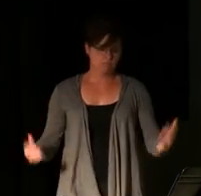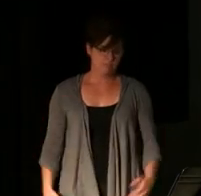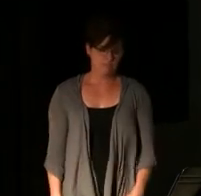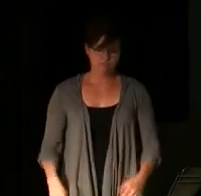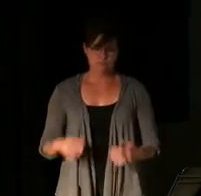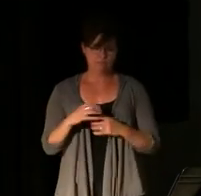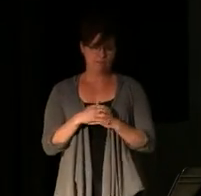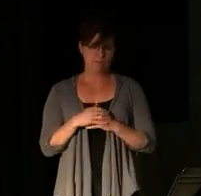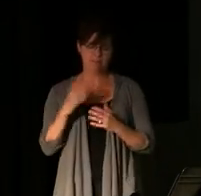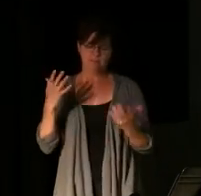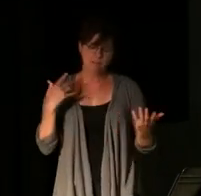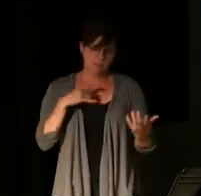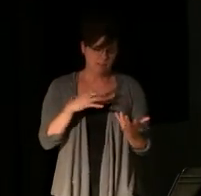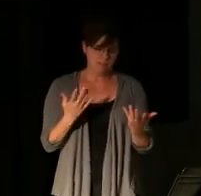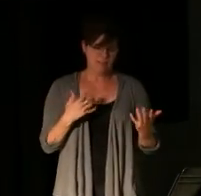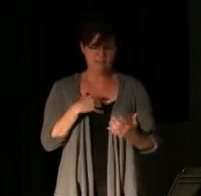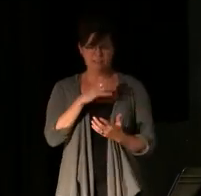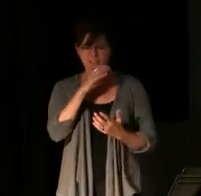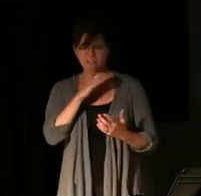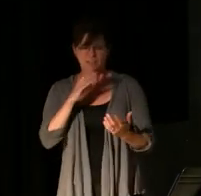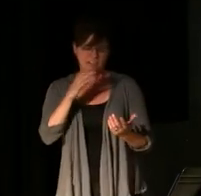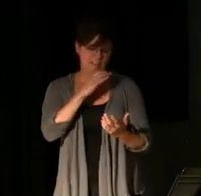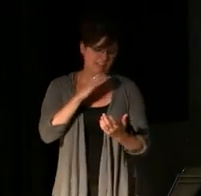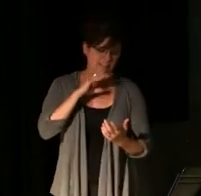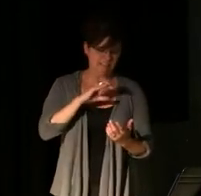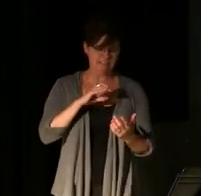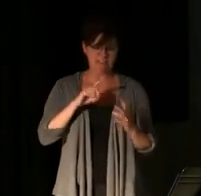Because of everything. And I started it.